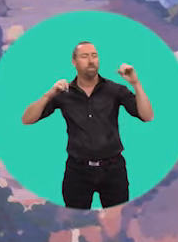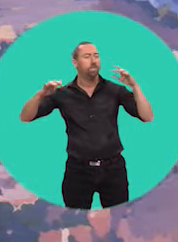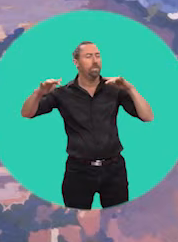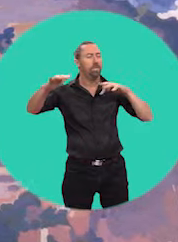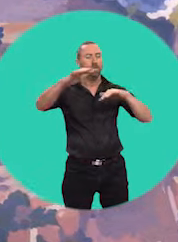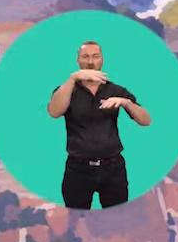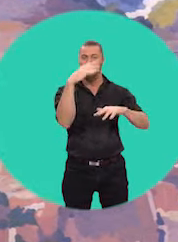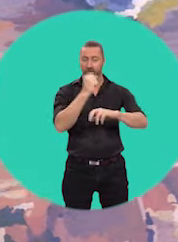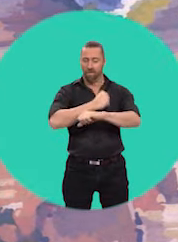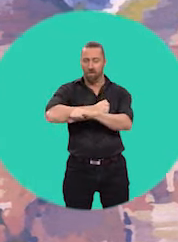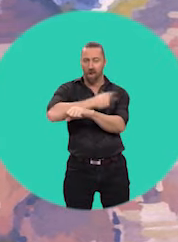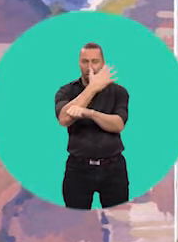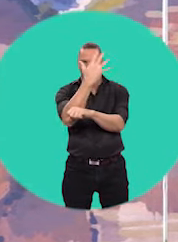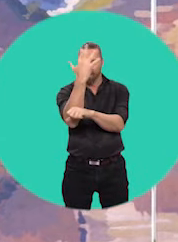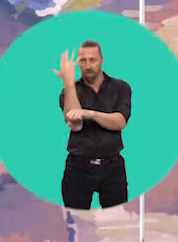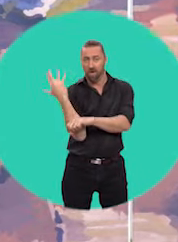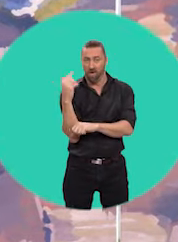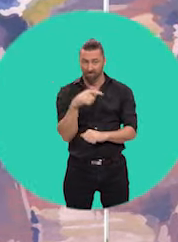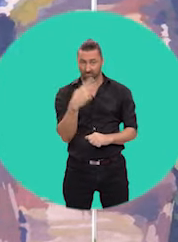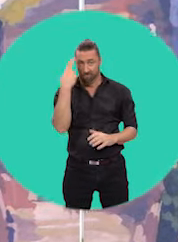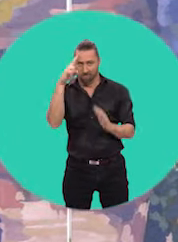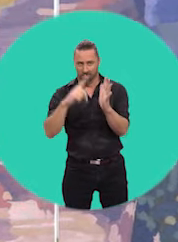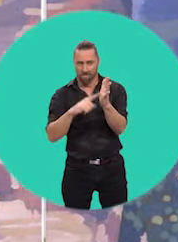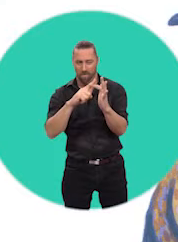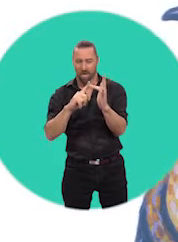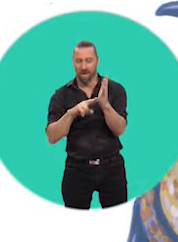lyrebird named Leonard.